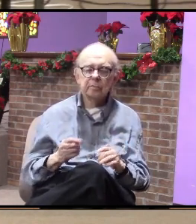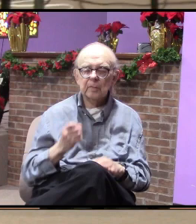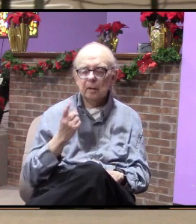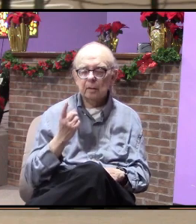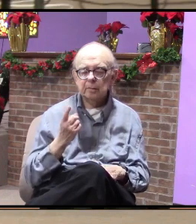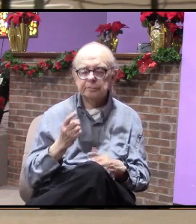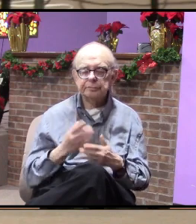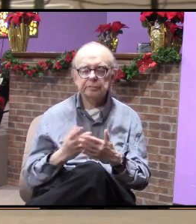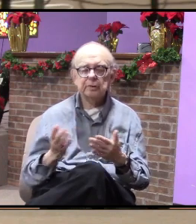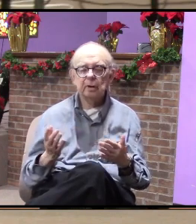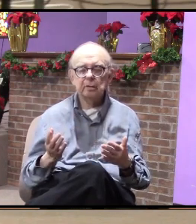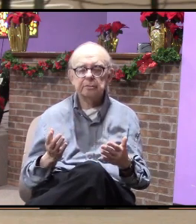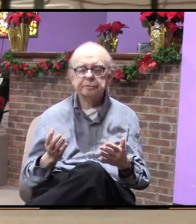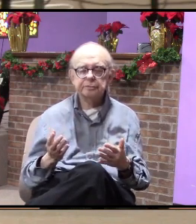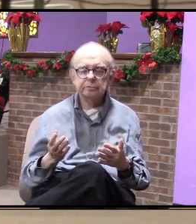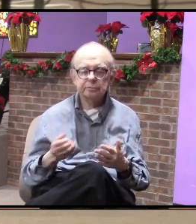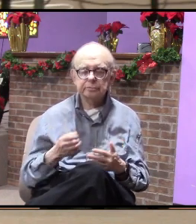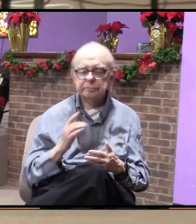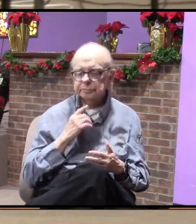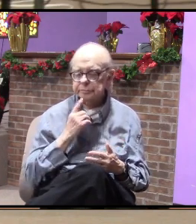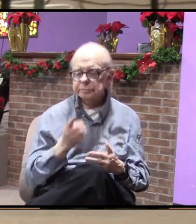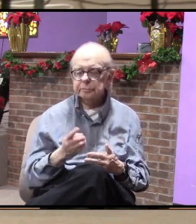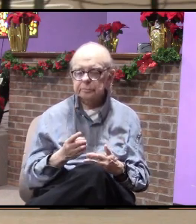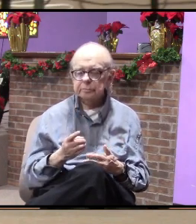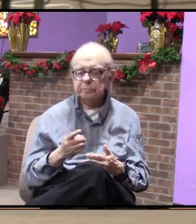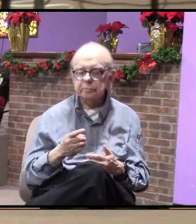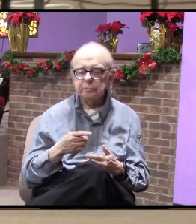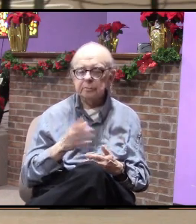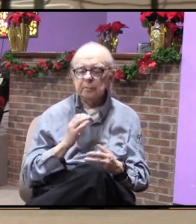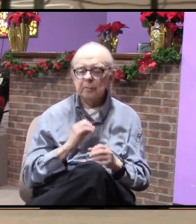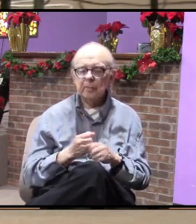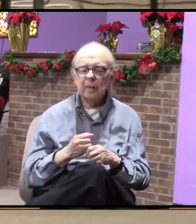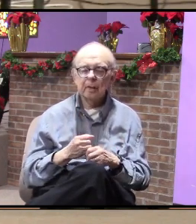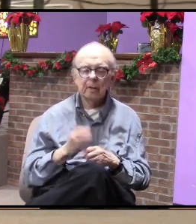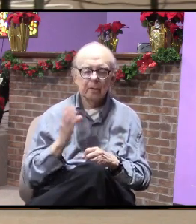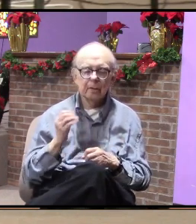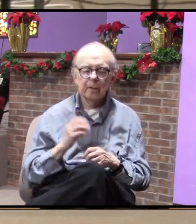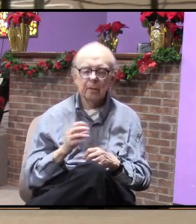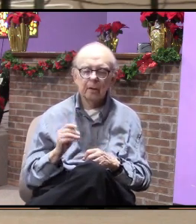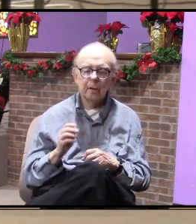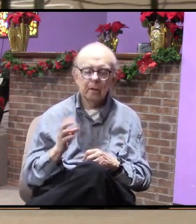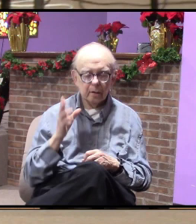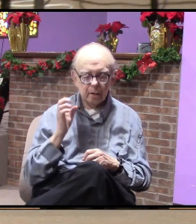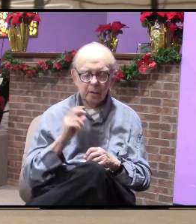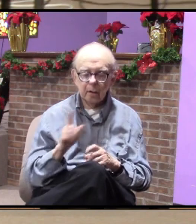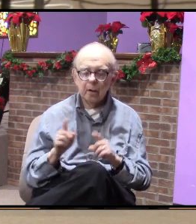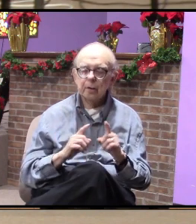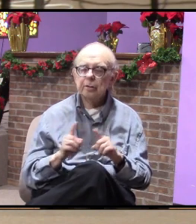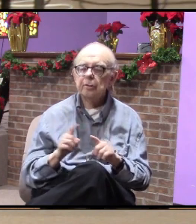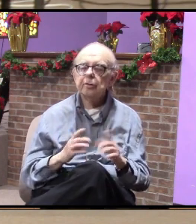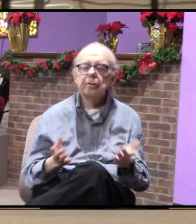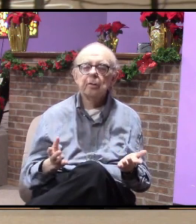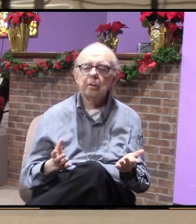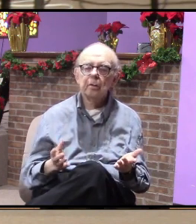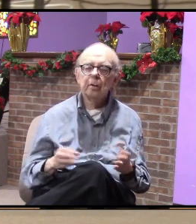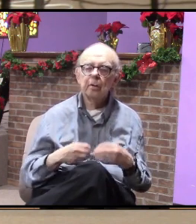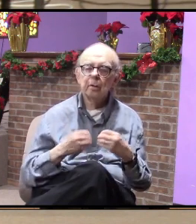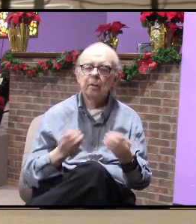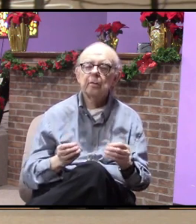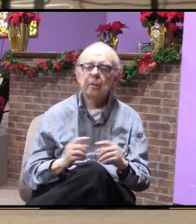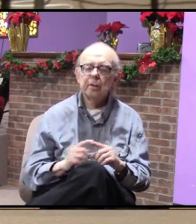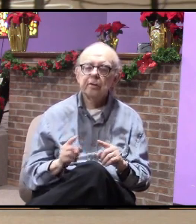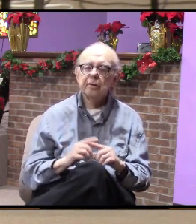understand some things, God said that He made the suns and the moons and the stars to do what? To give us